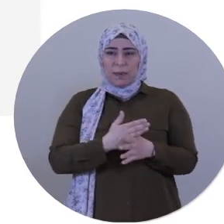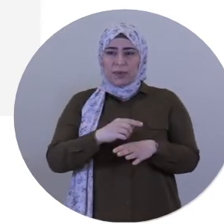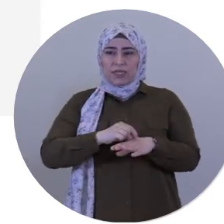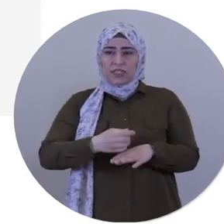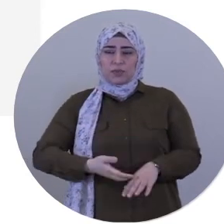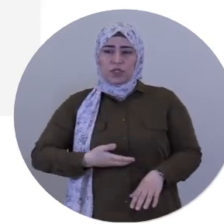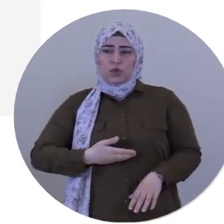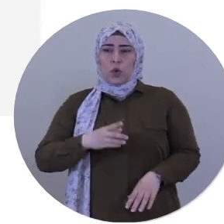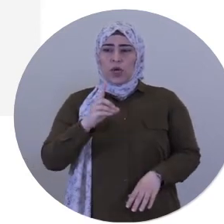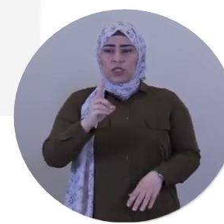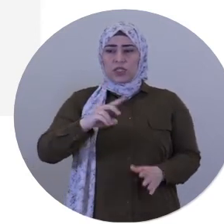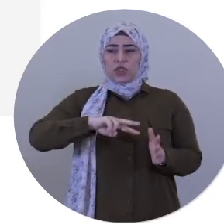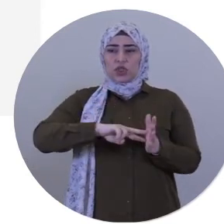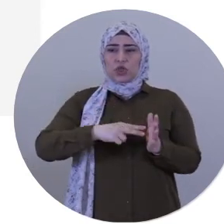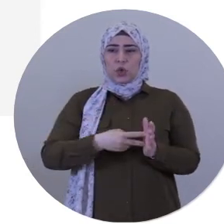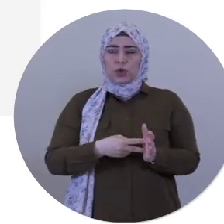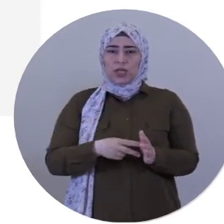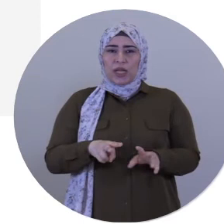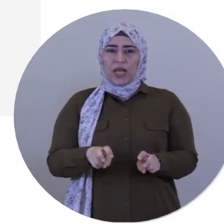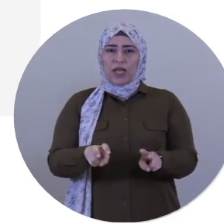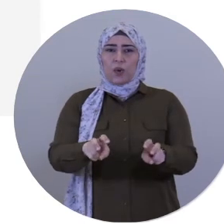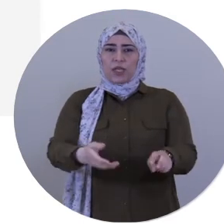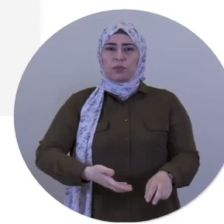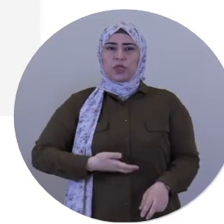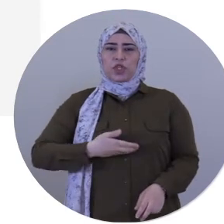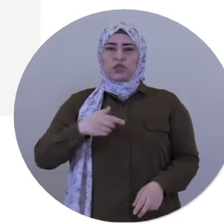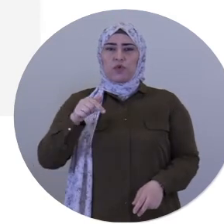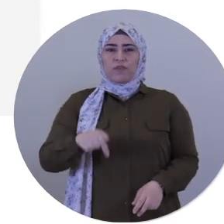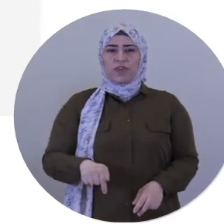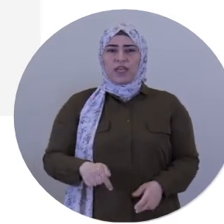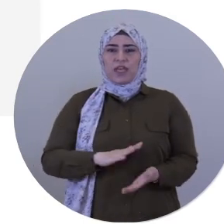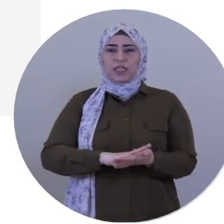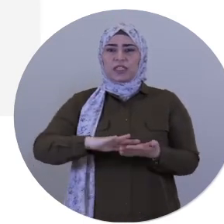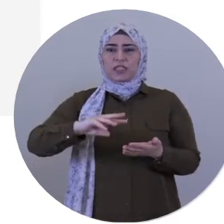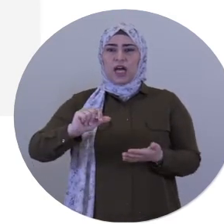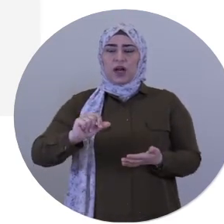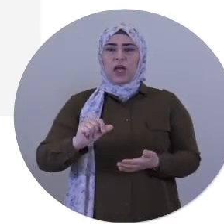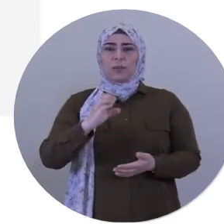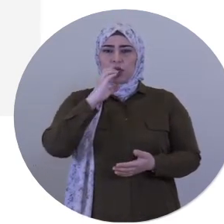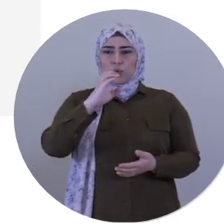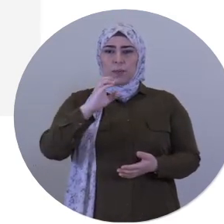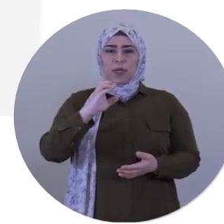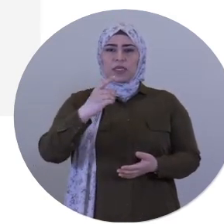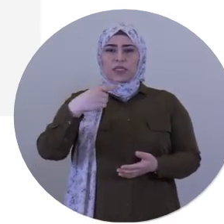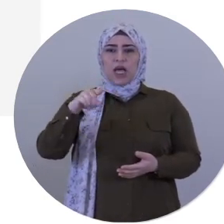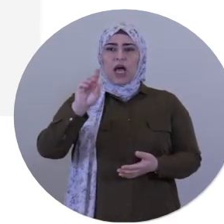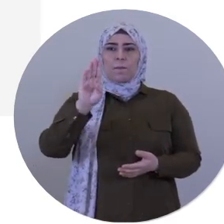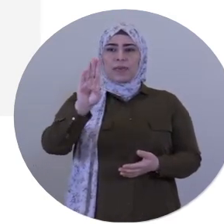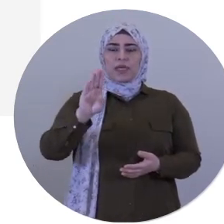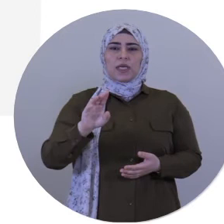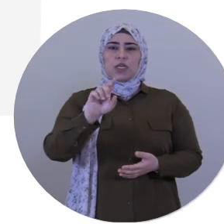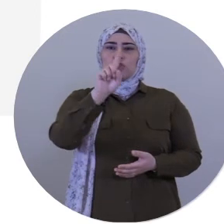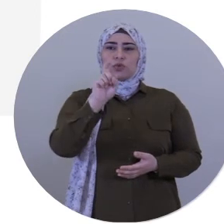weather? The answer would be causes for dry deserts. Question number